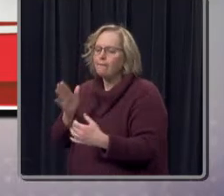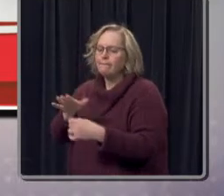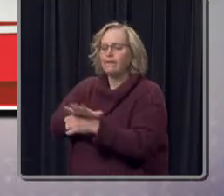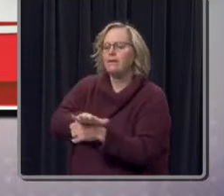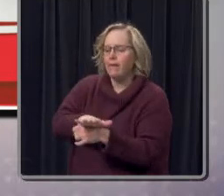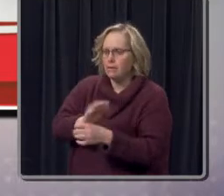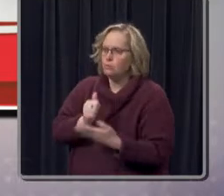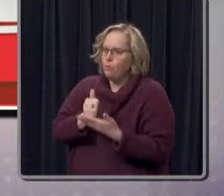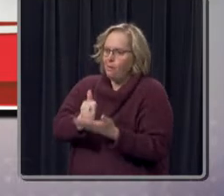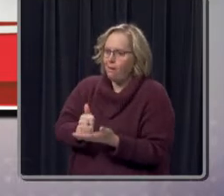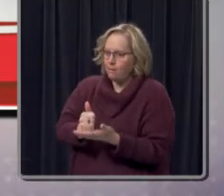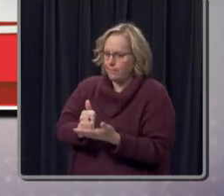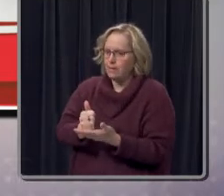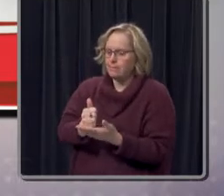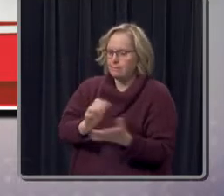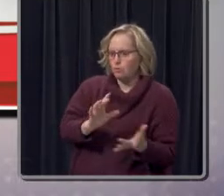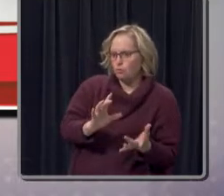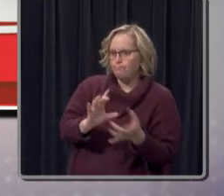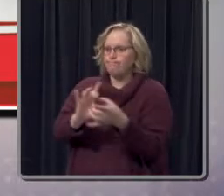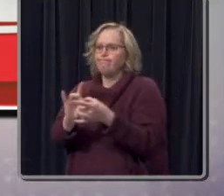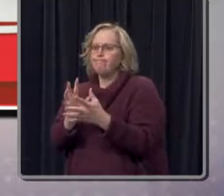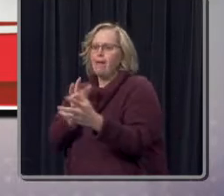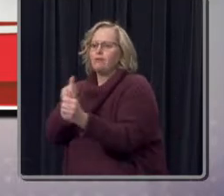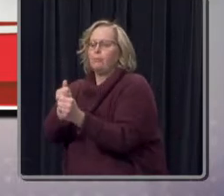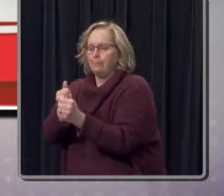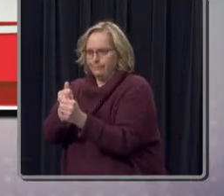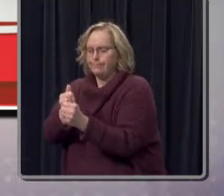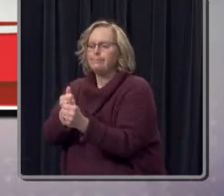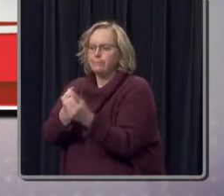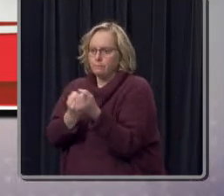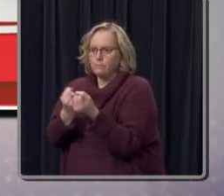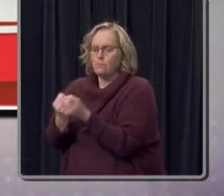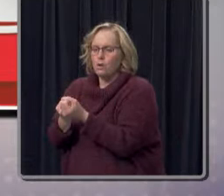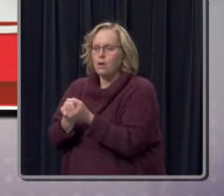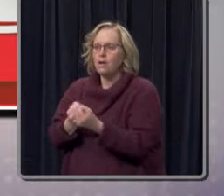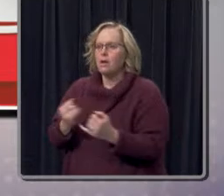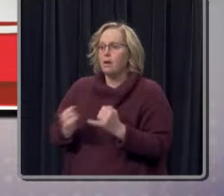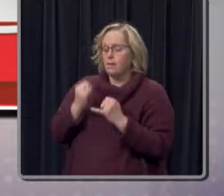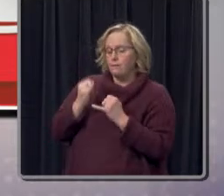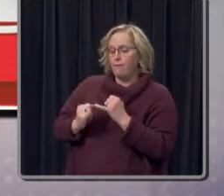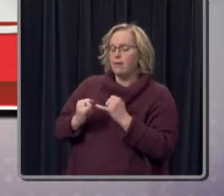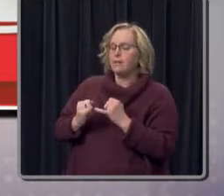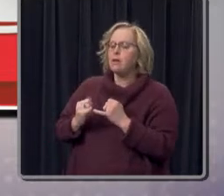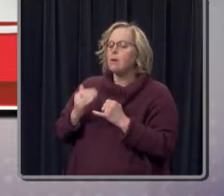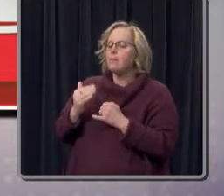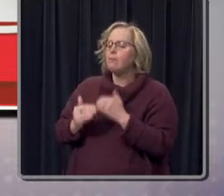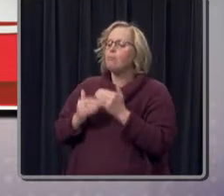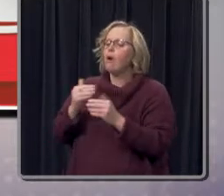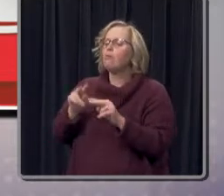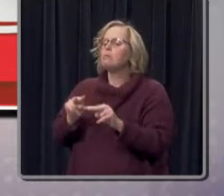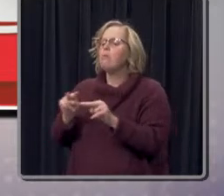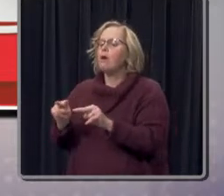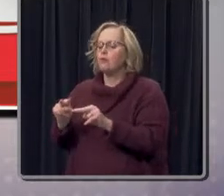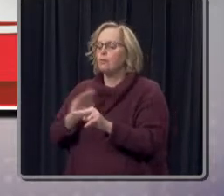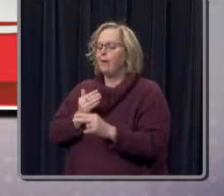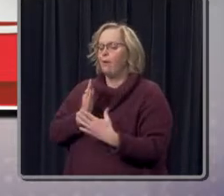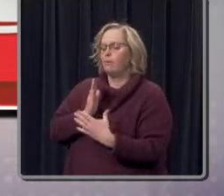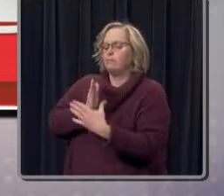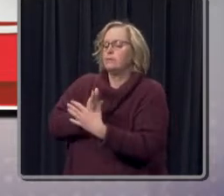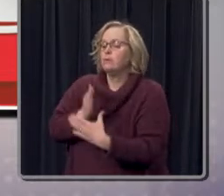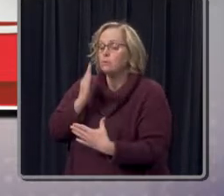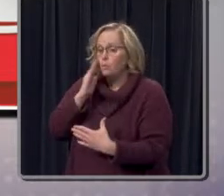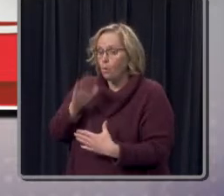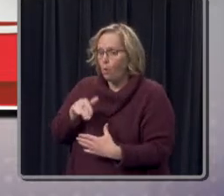some gaps in learning that may be there so that we can support them in that way. And then finally, progress monitoring those interventions so that we know for sure that